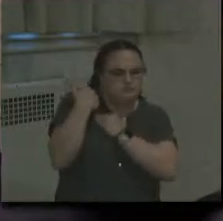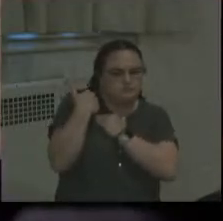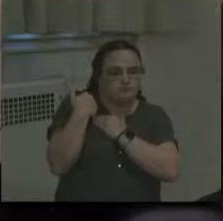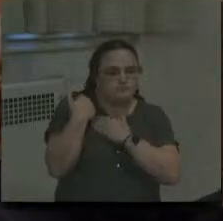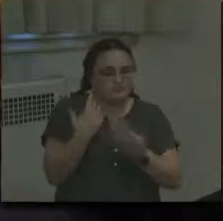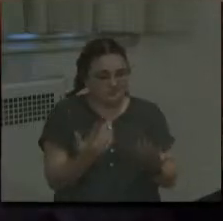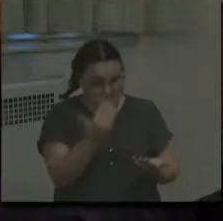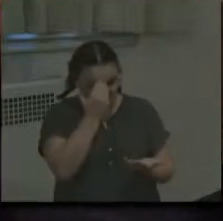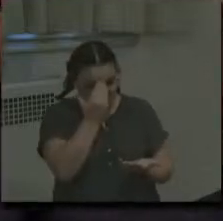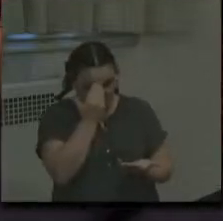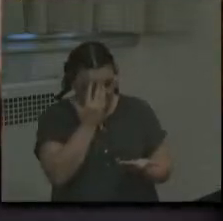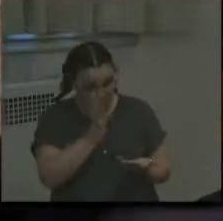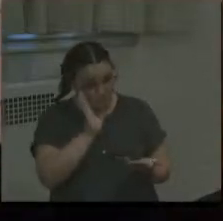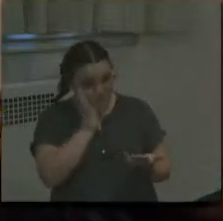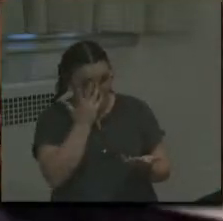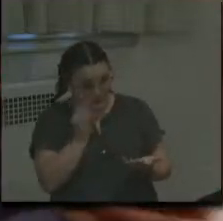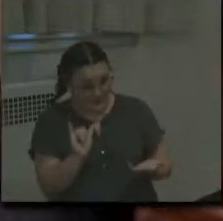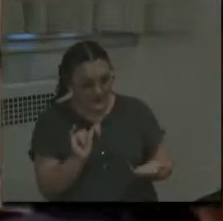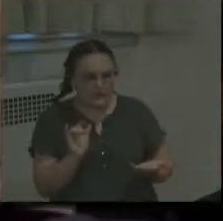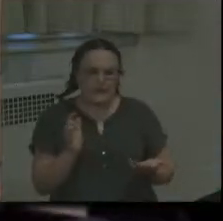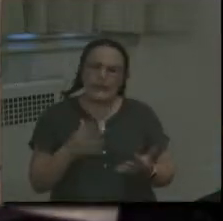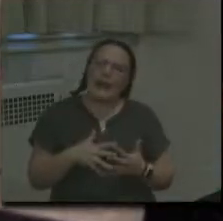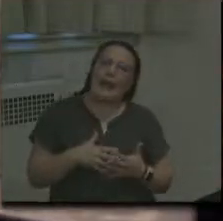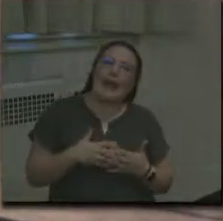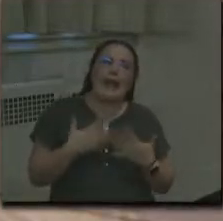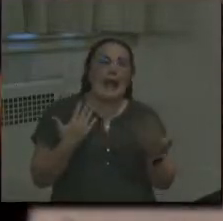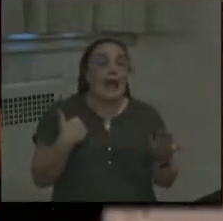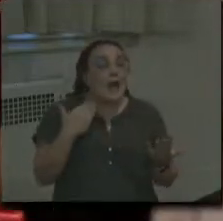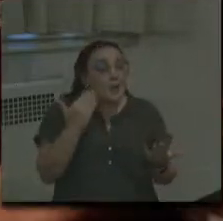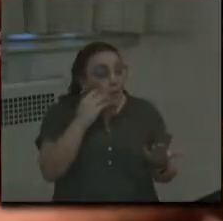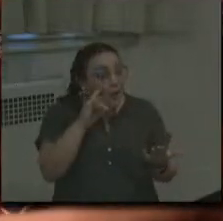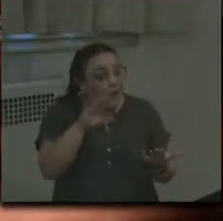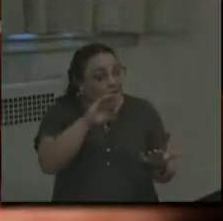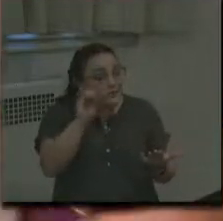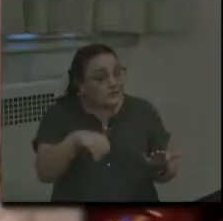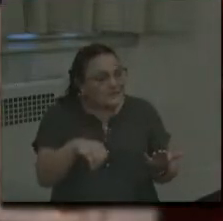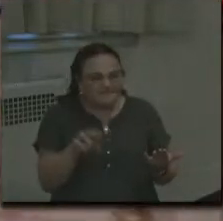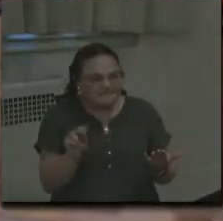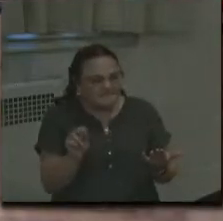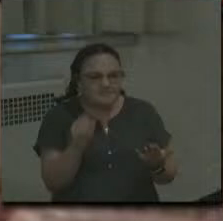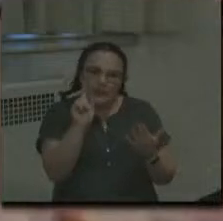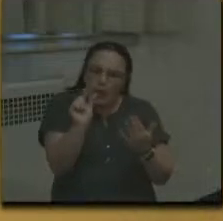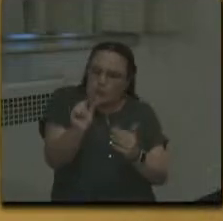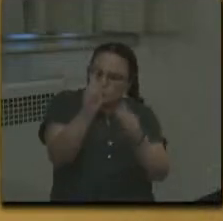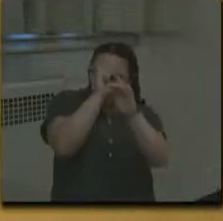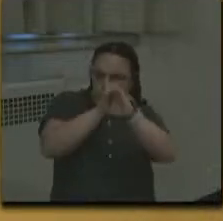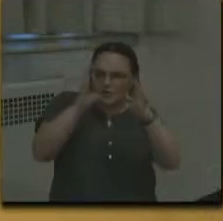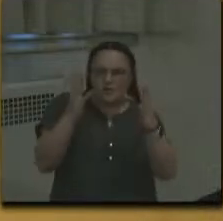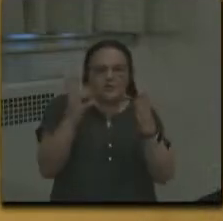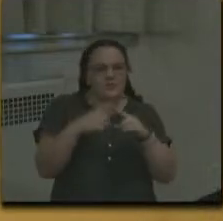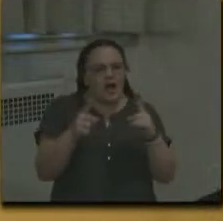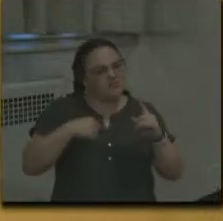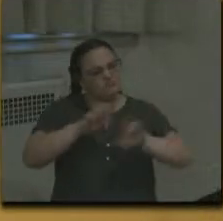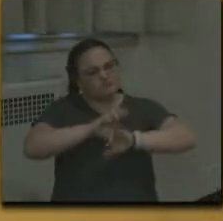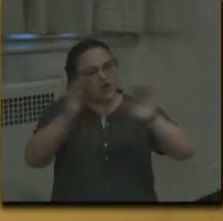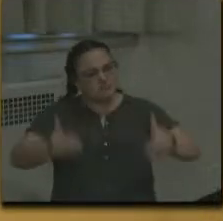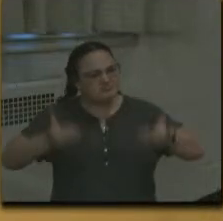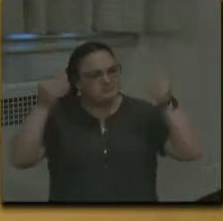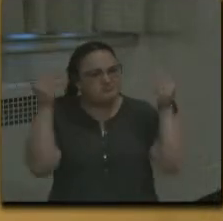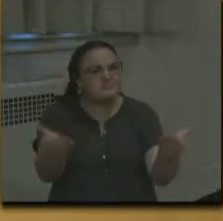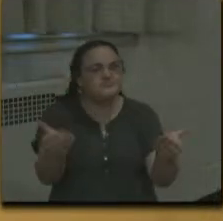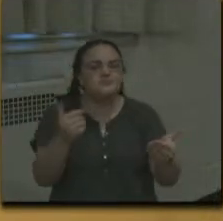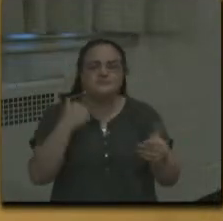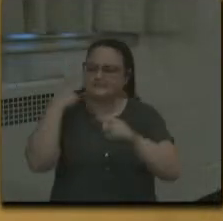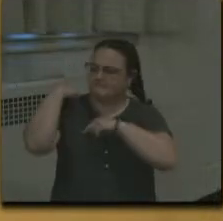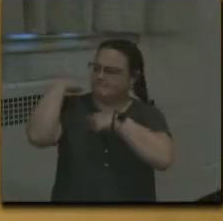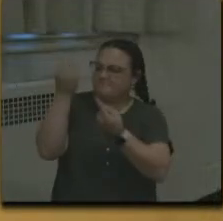know what you were getting into? I won't say I knew fully. I had an idea, but I wanted to do it. I felt like all my life, I